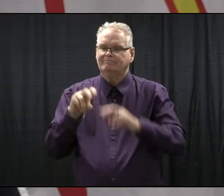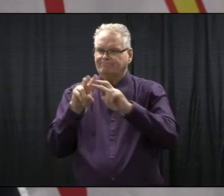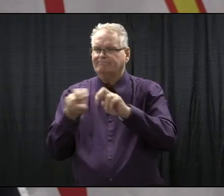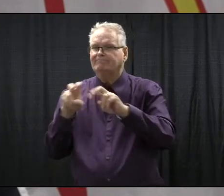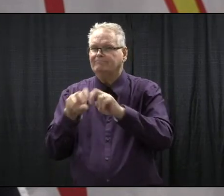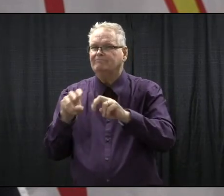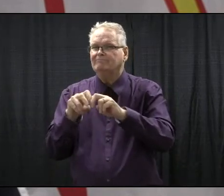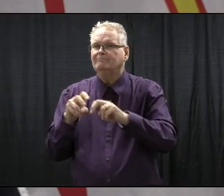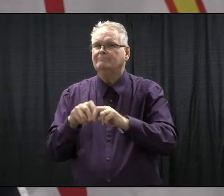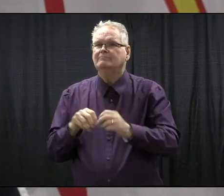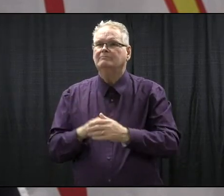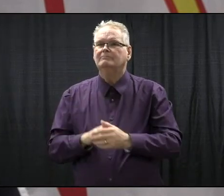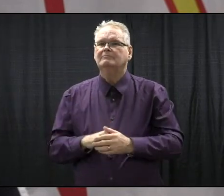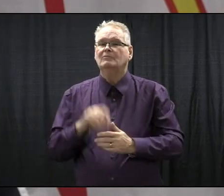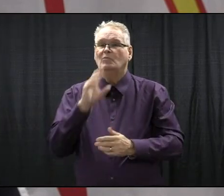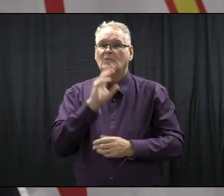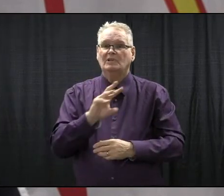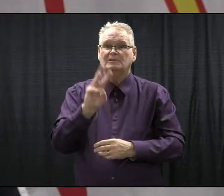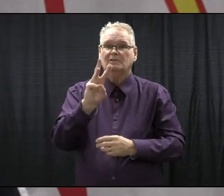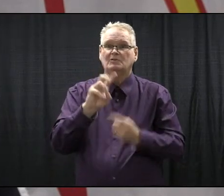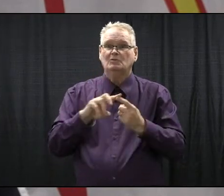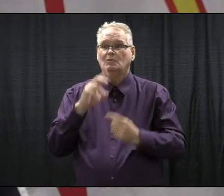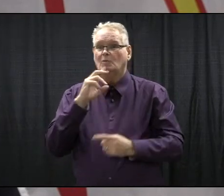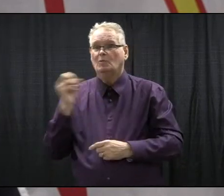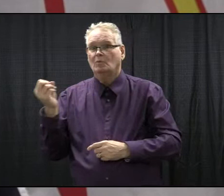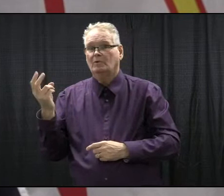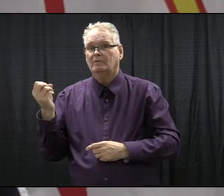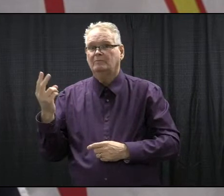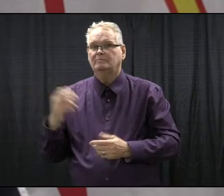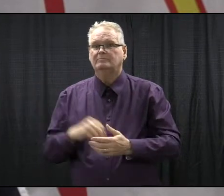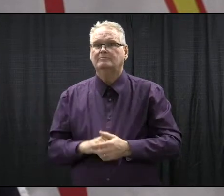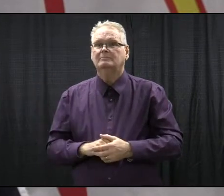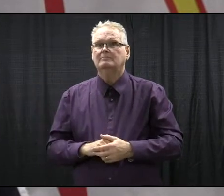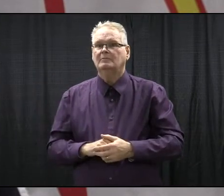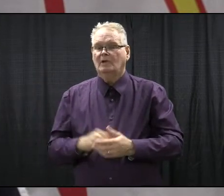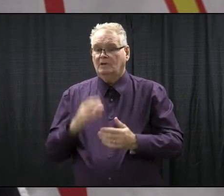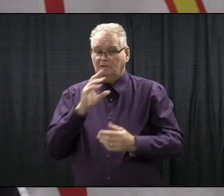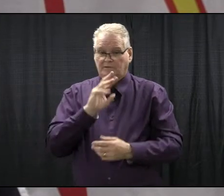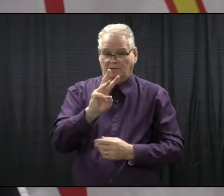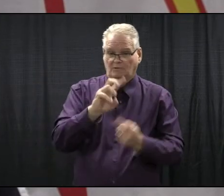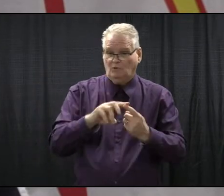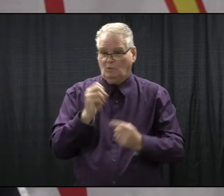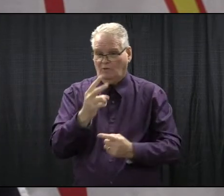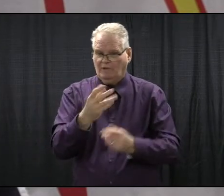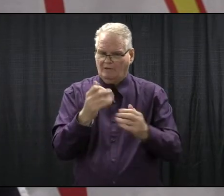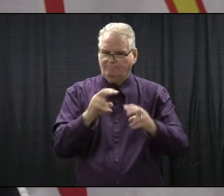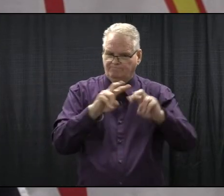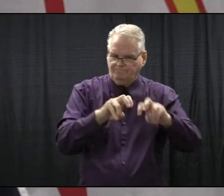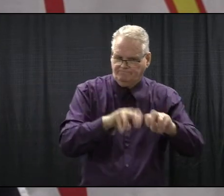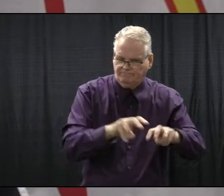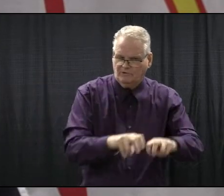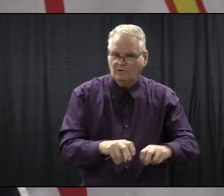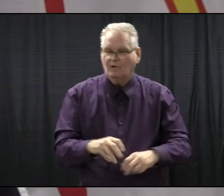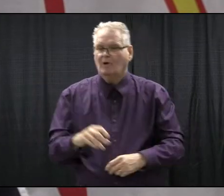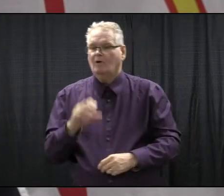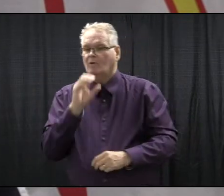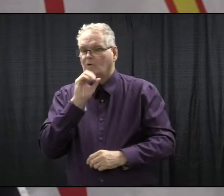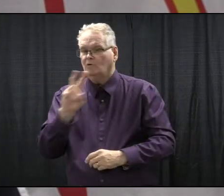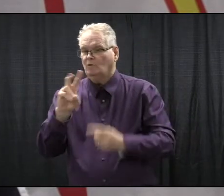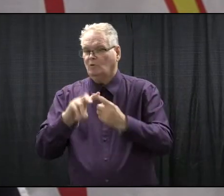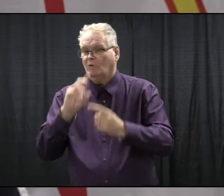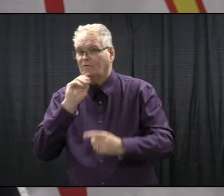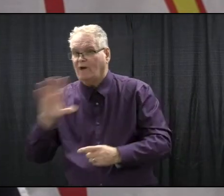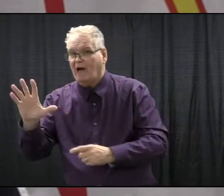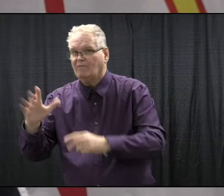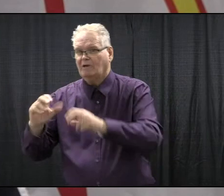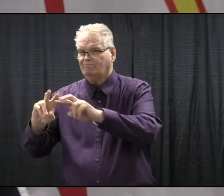5. Those studies are a while out yet. I don't anticipate that we will have any information from those